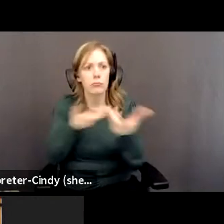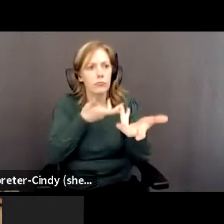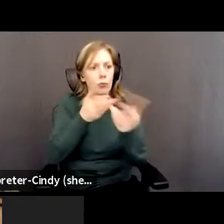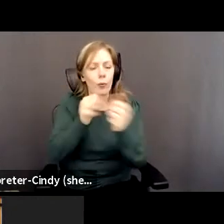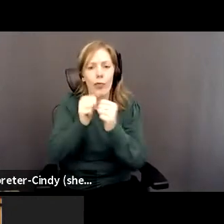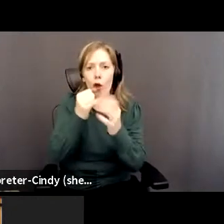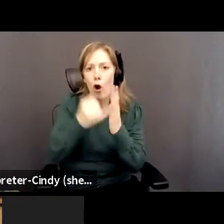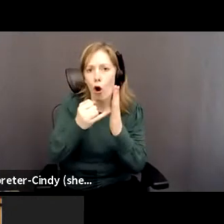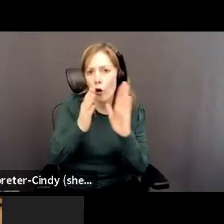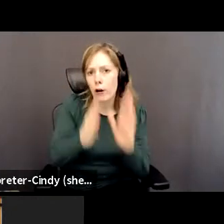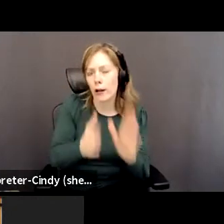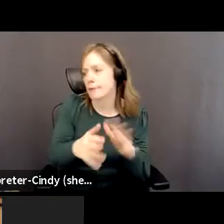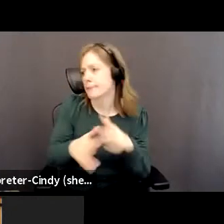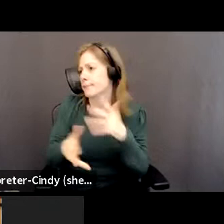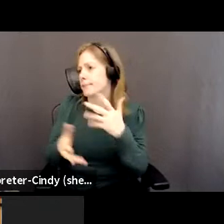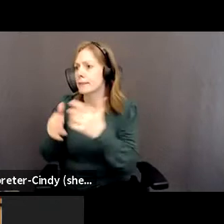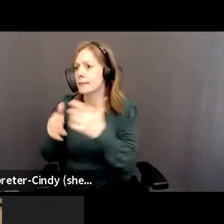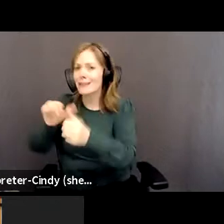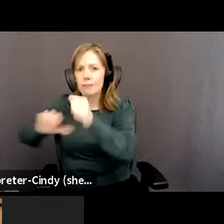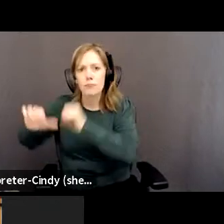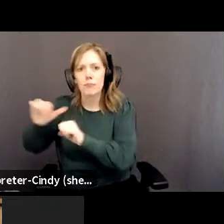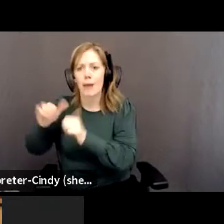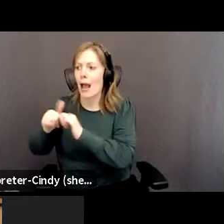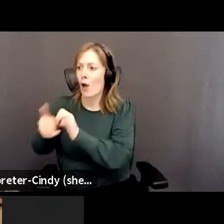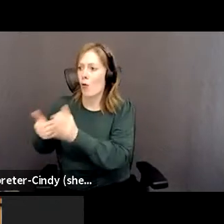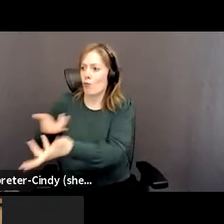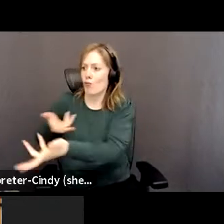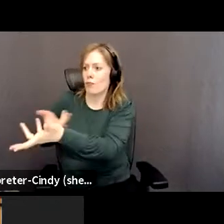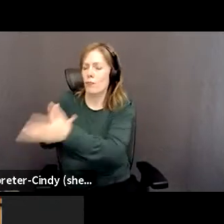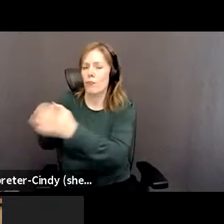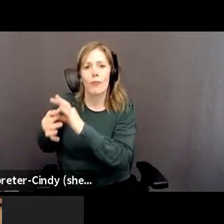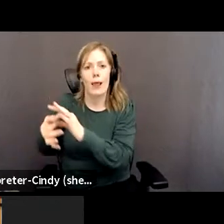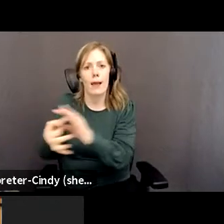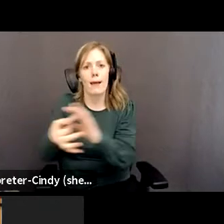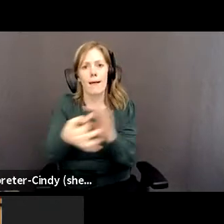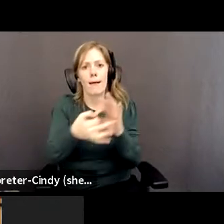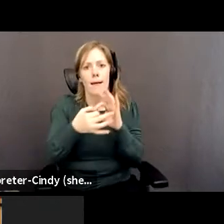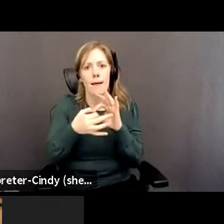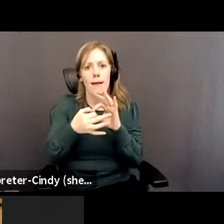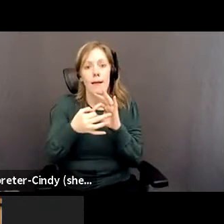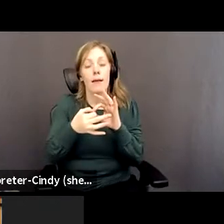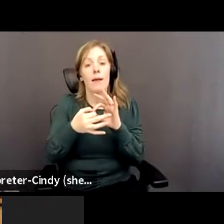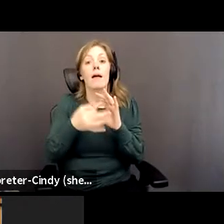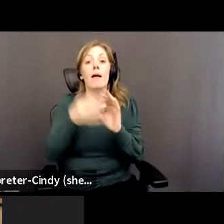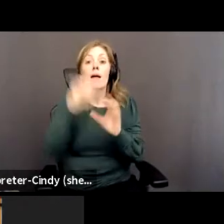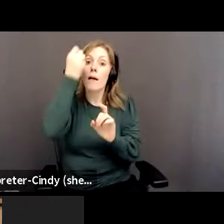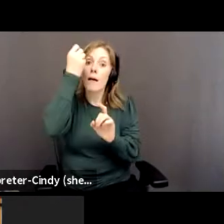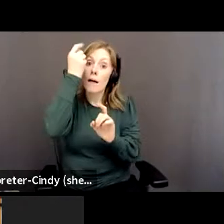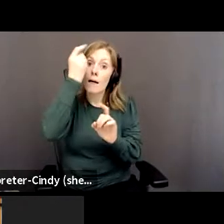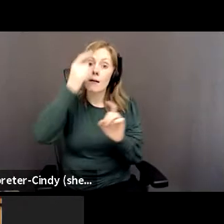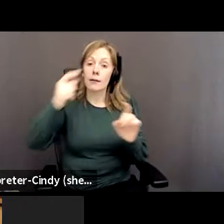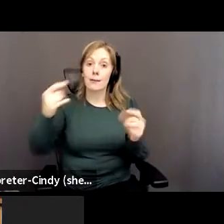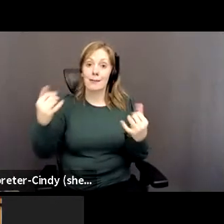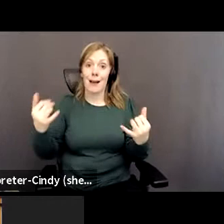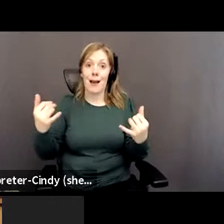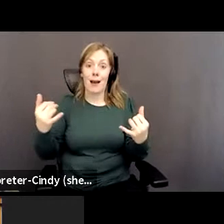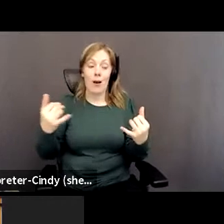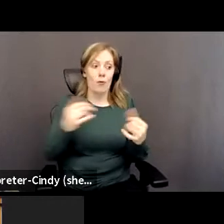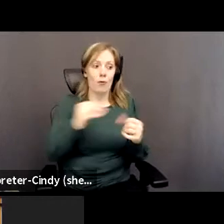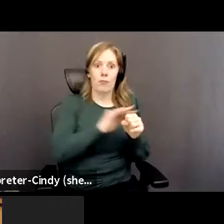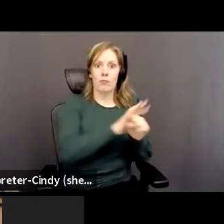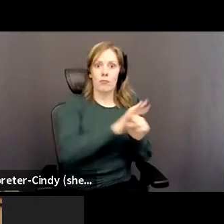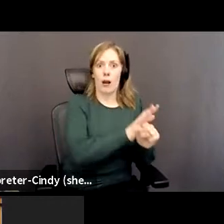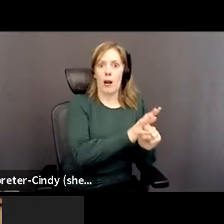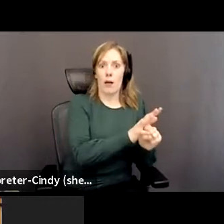want to relate differently with each other in who we are, particularly in the context of a pandemic where the body of somebody else, the breathing